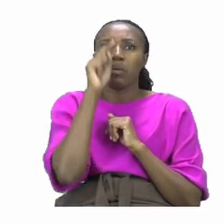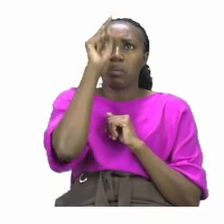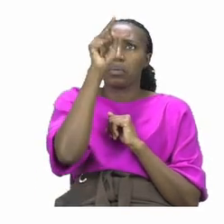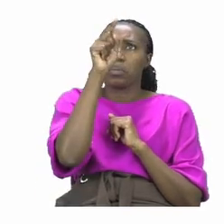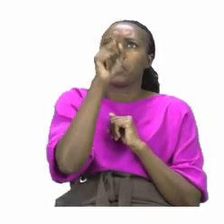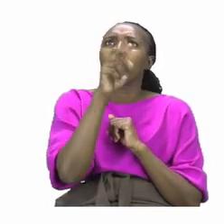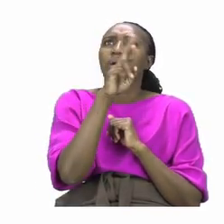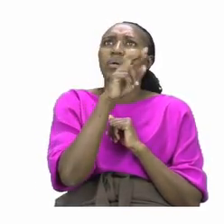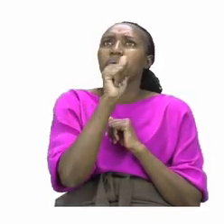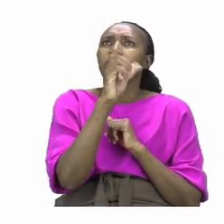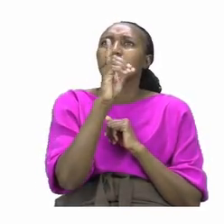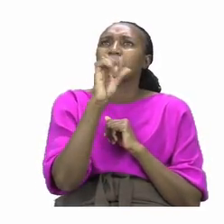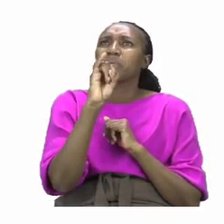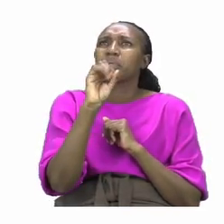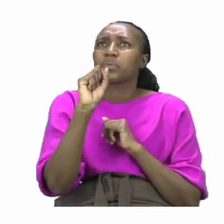Radish.